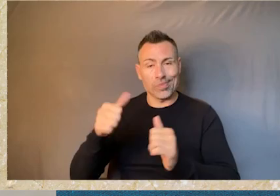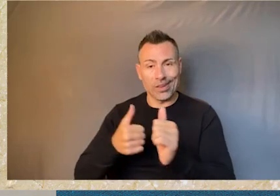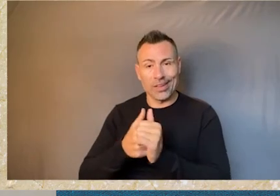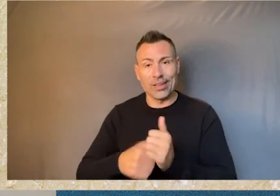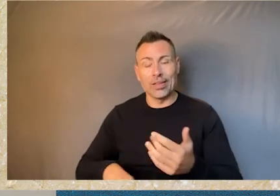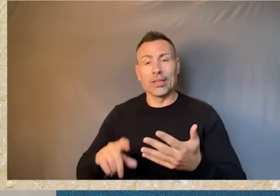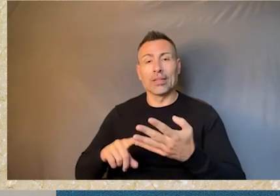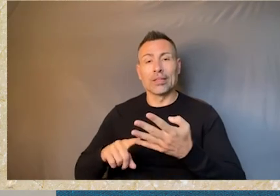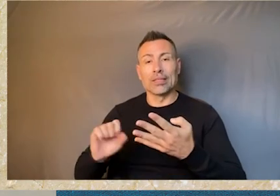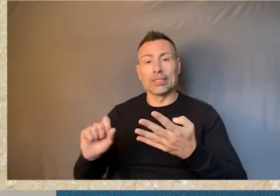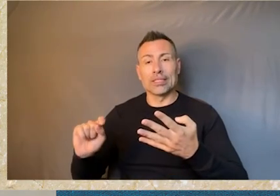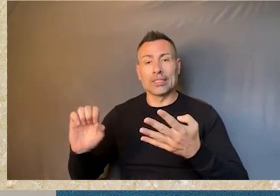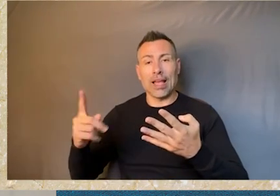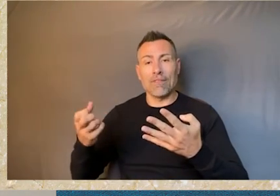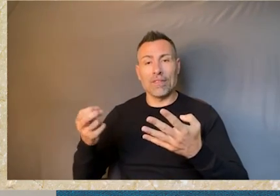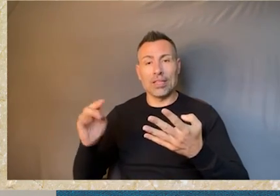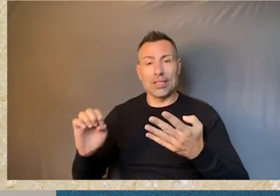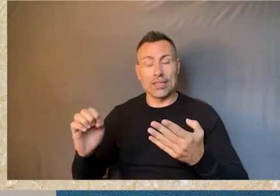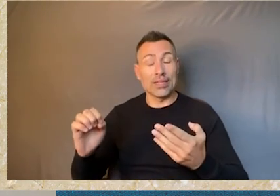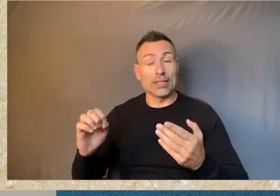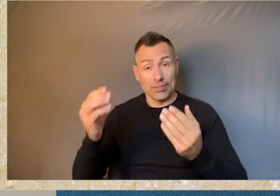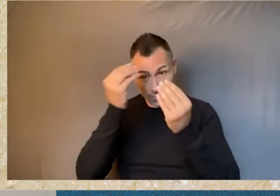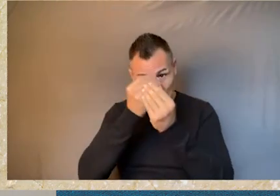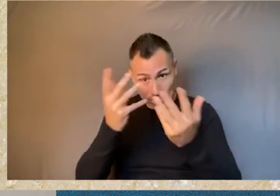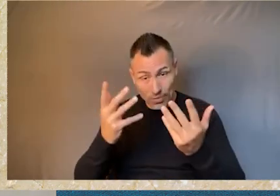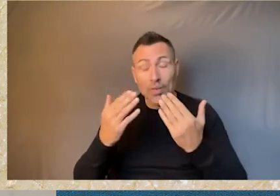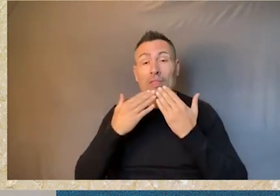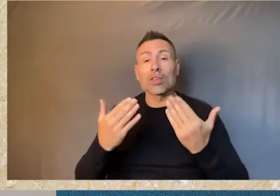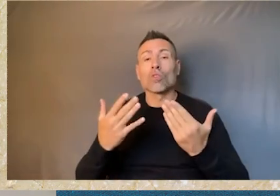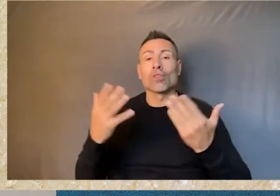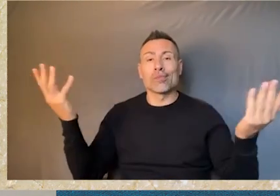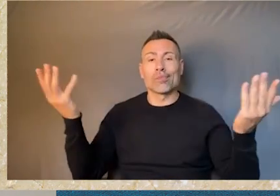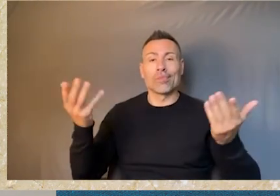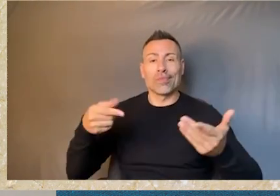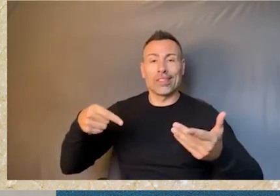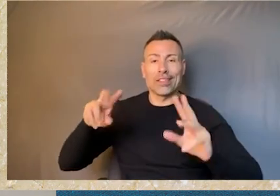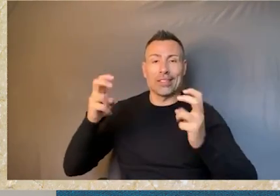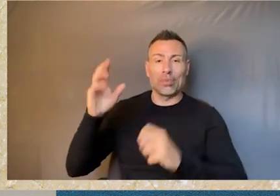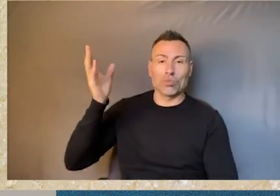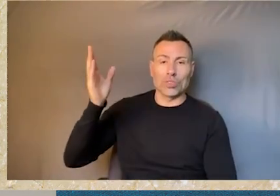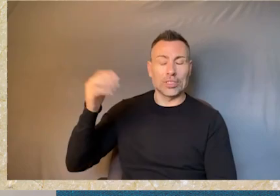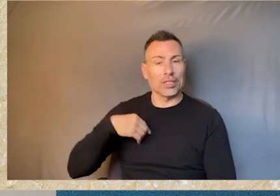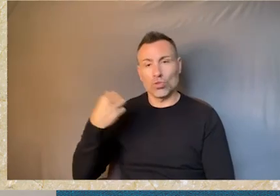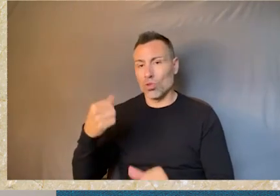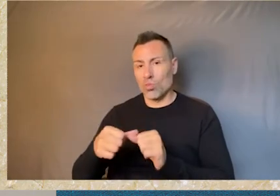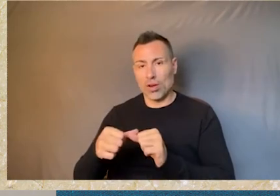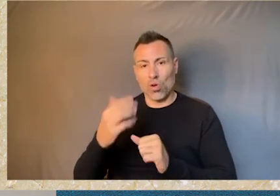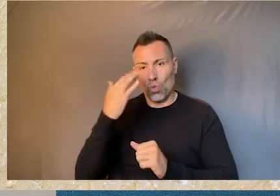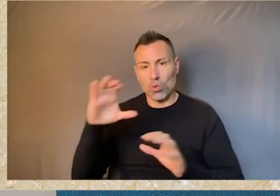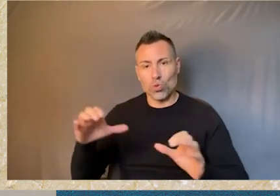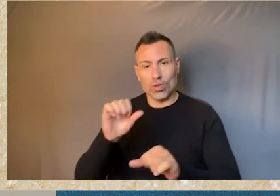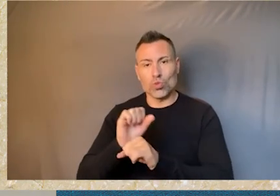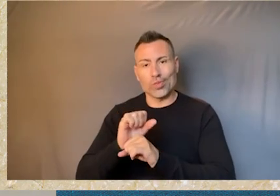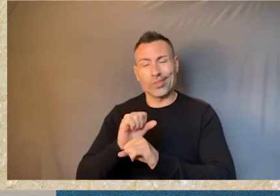to everyone, thank you for presenting this specific topic. It was a reminder of why we do this work, especially on the days when it's not that